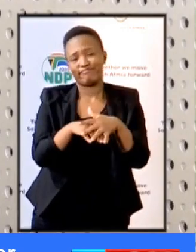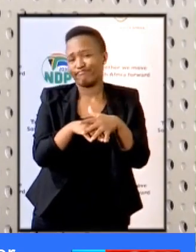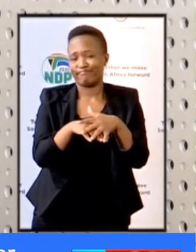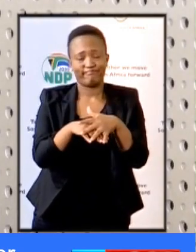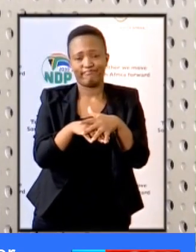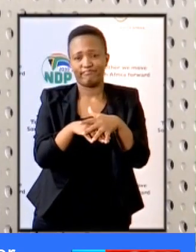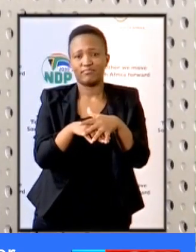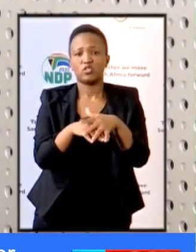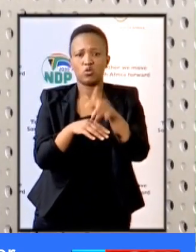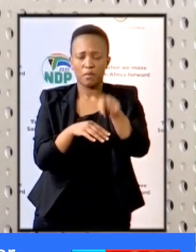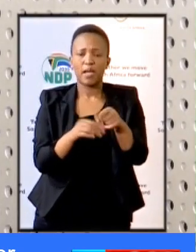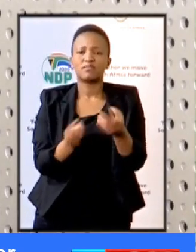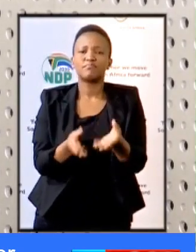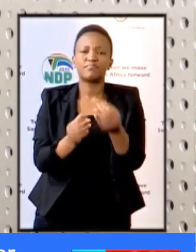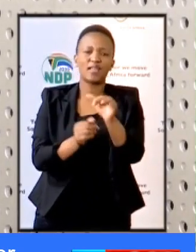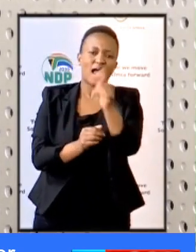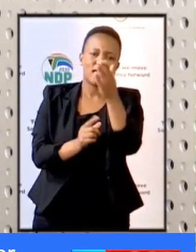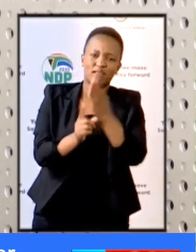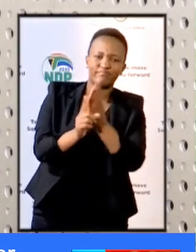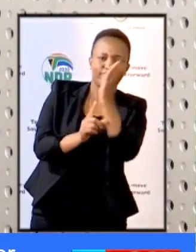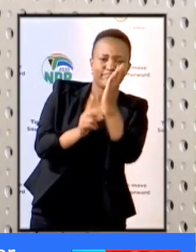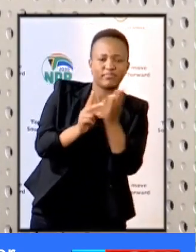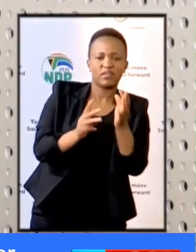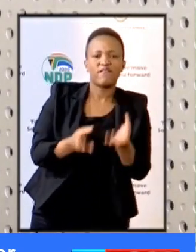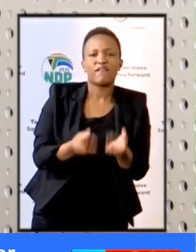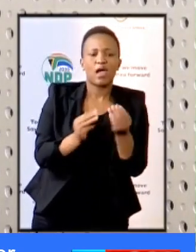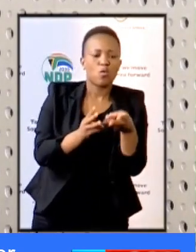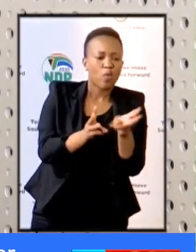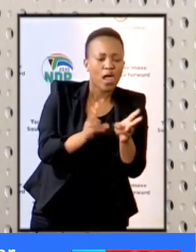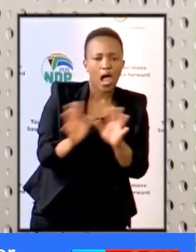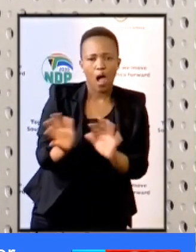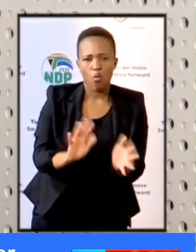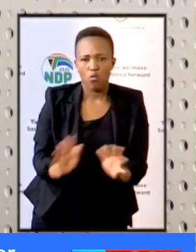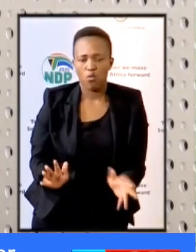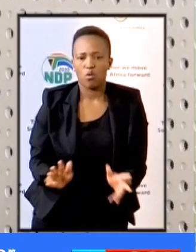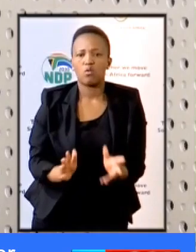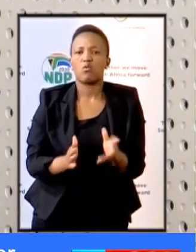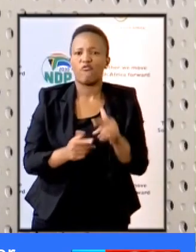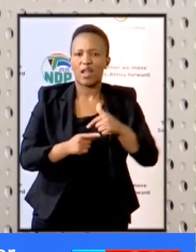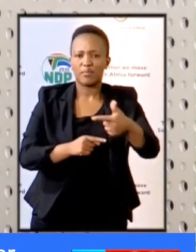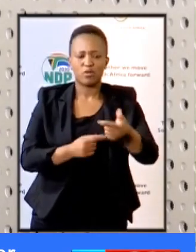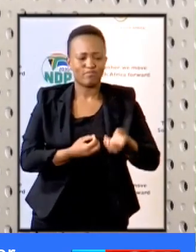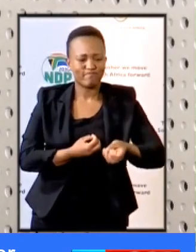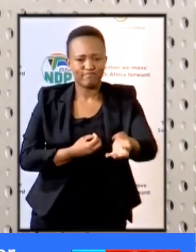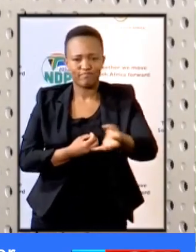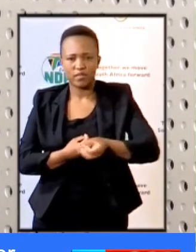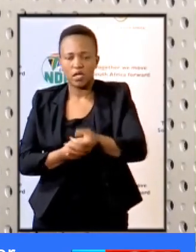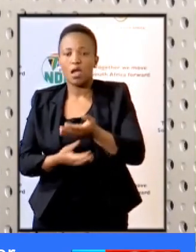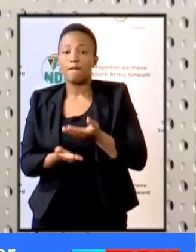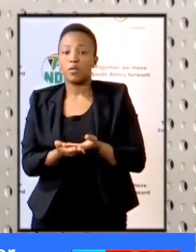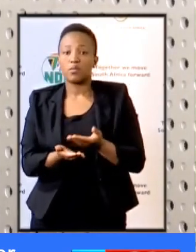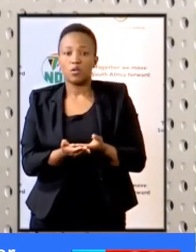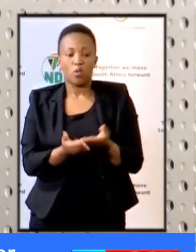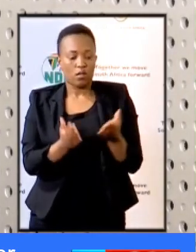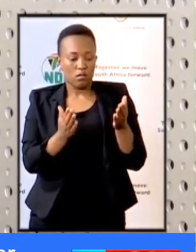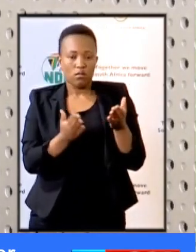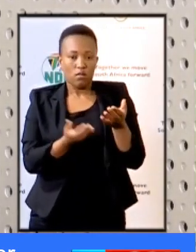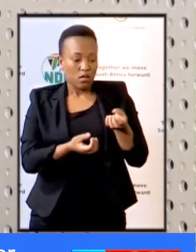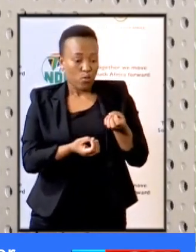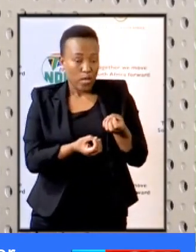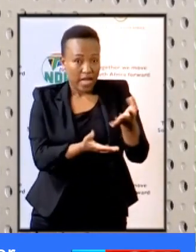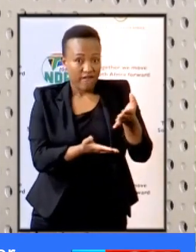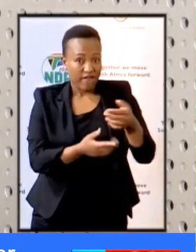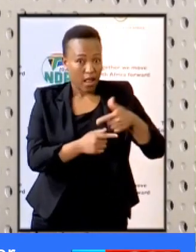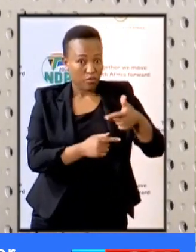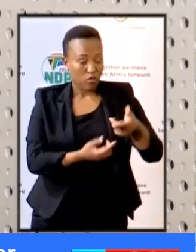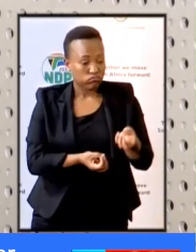give this to us one time, which means that we will actually have to phase it in as we are